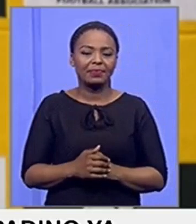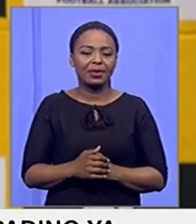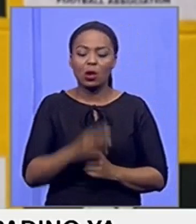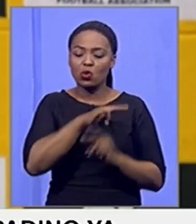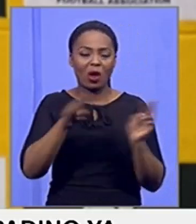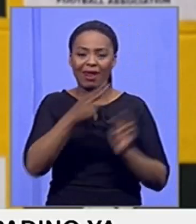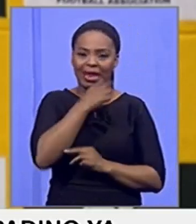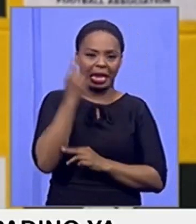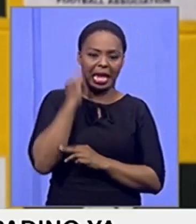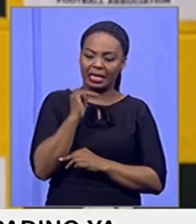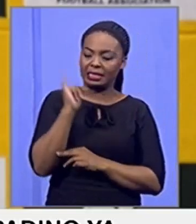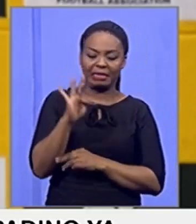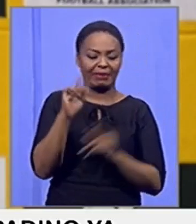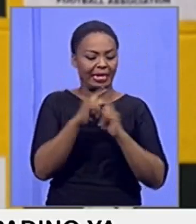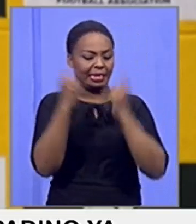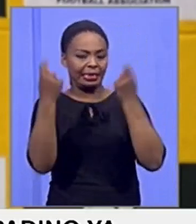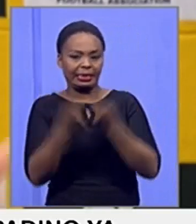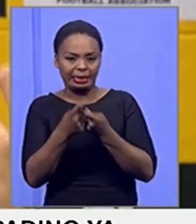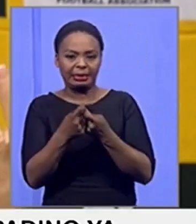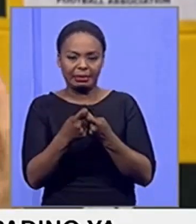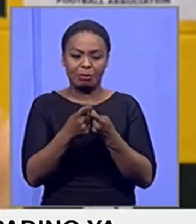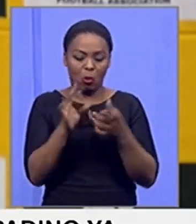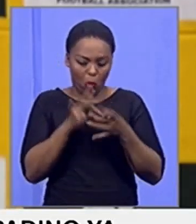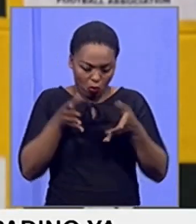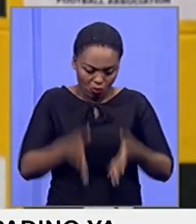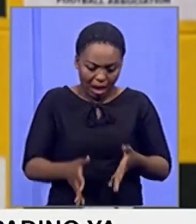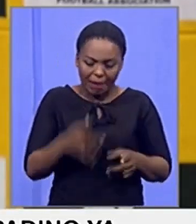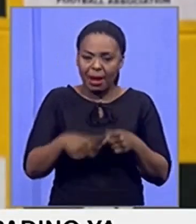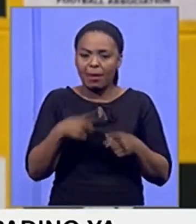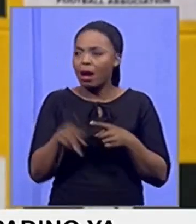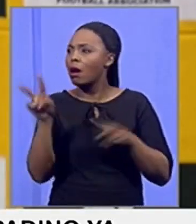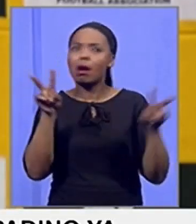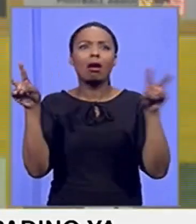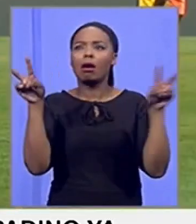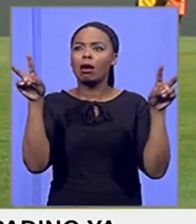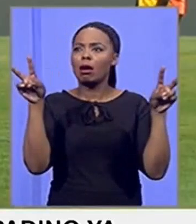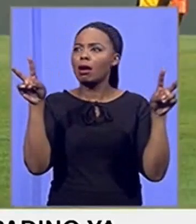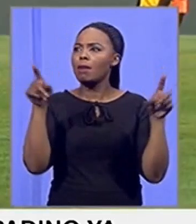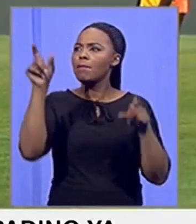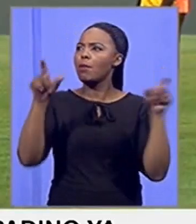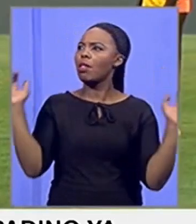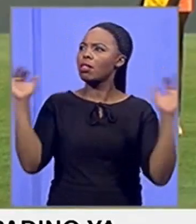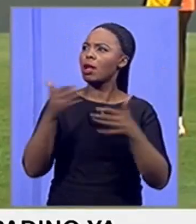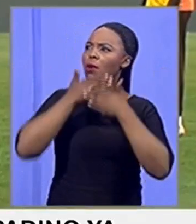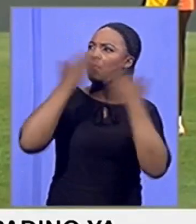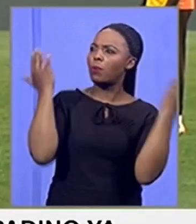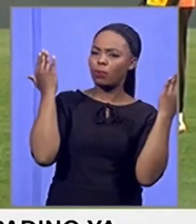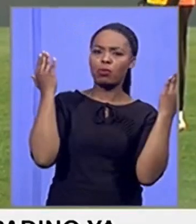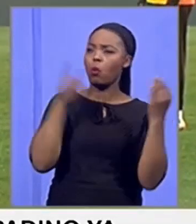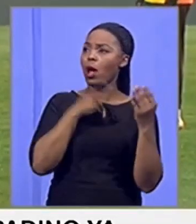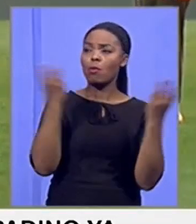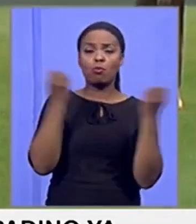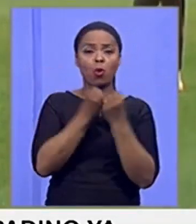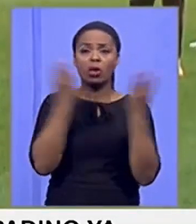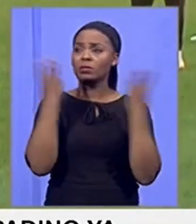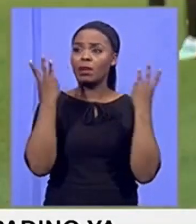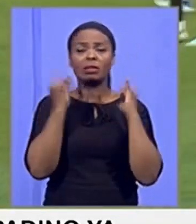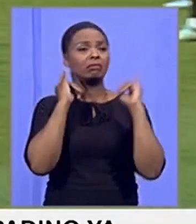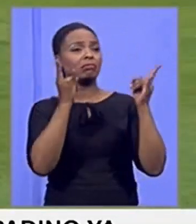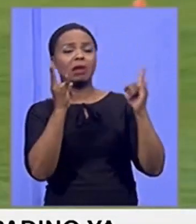for a team who comes on the pitch and you look around and there is nobody. Ga go dikgobalo sehlopheng sa